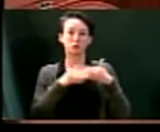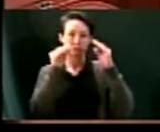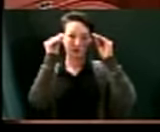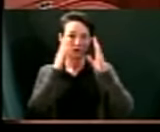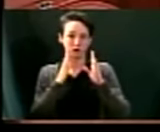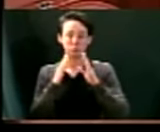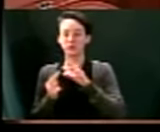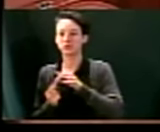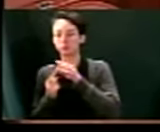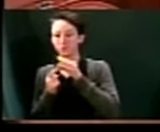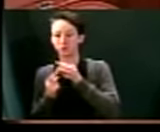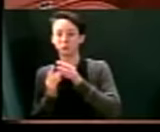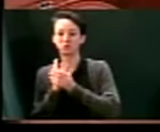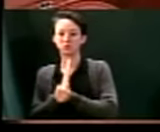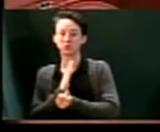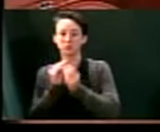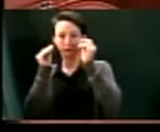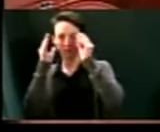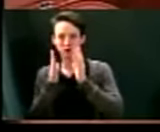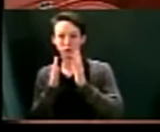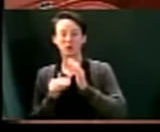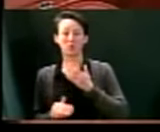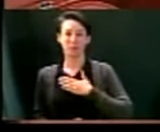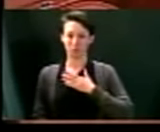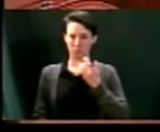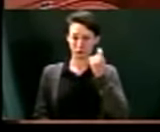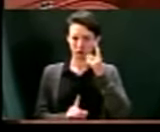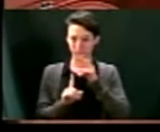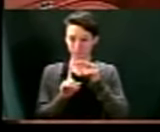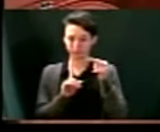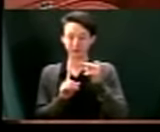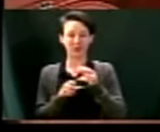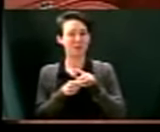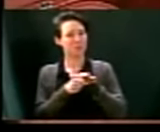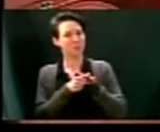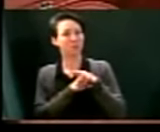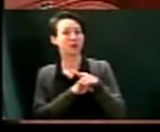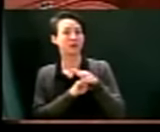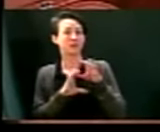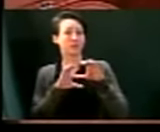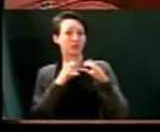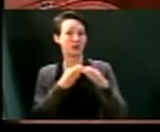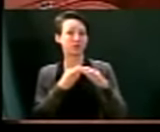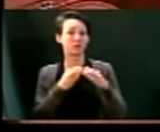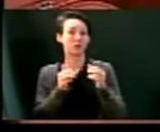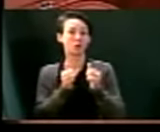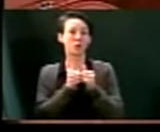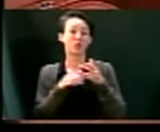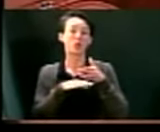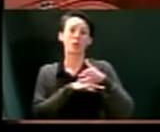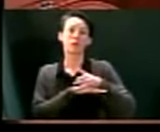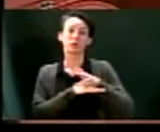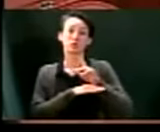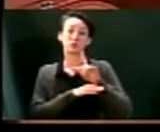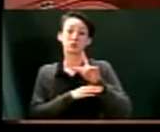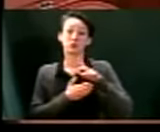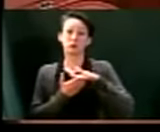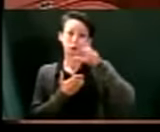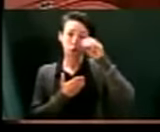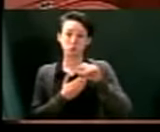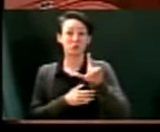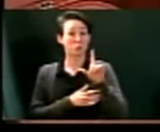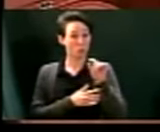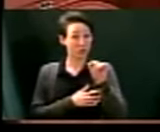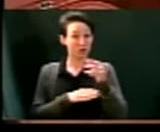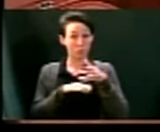teachers. My understanding is that we have plenty of classes with over 20 students and some with over